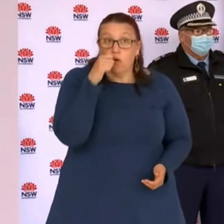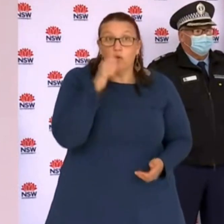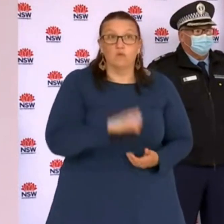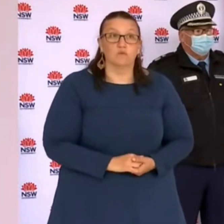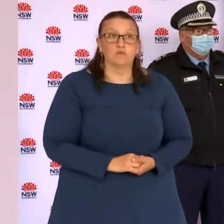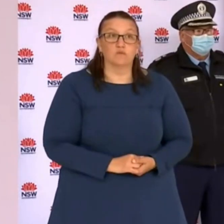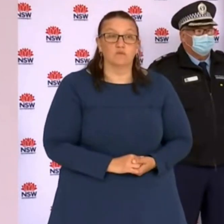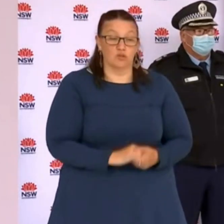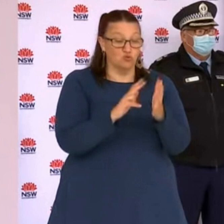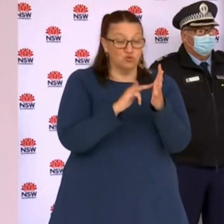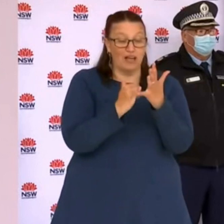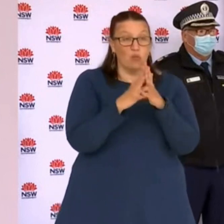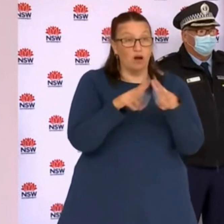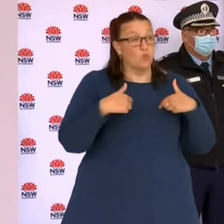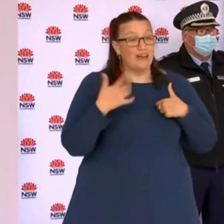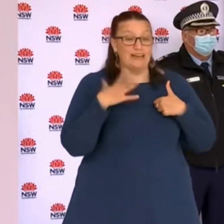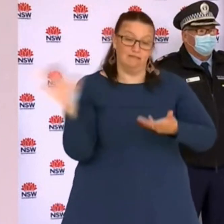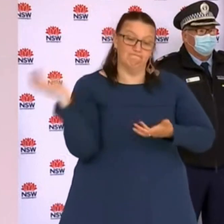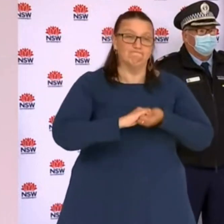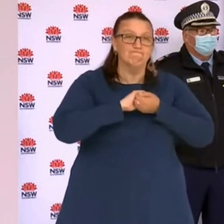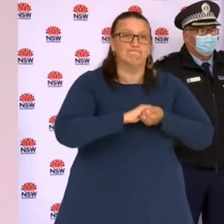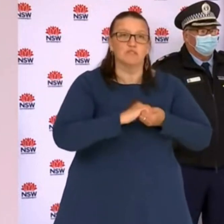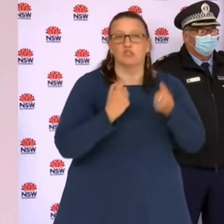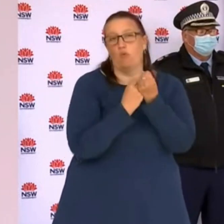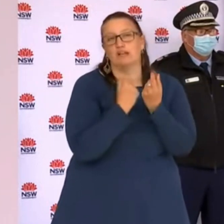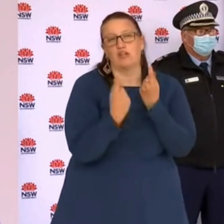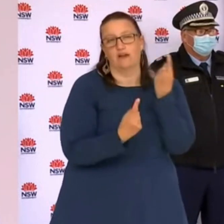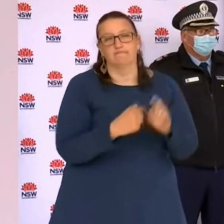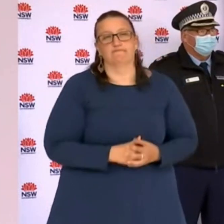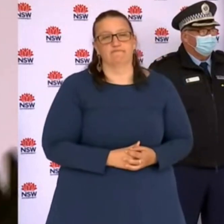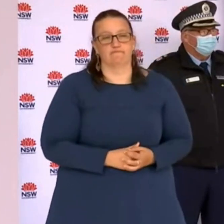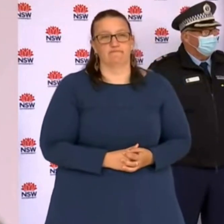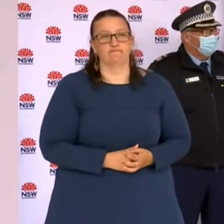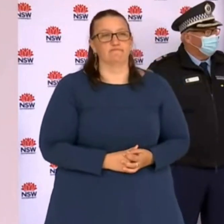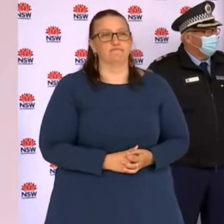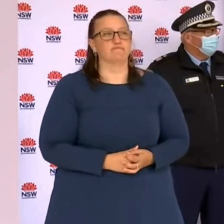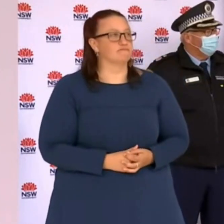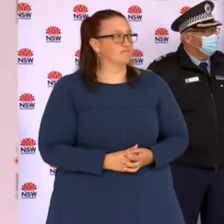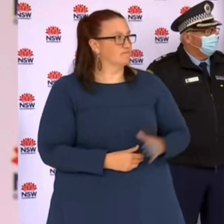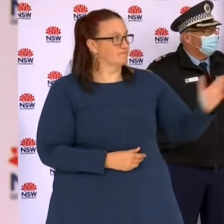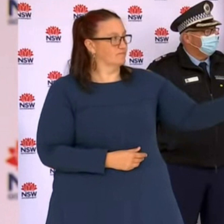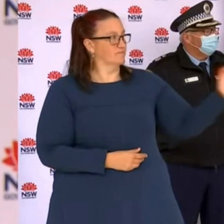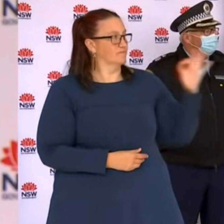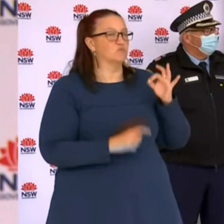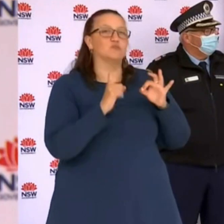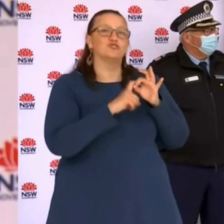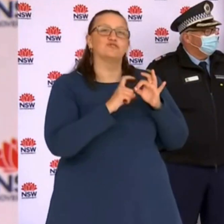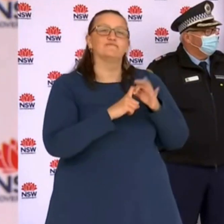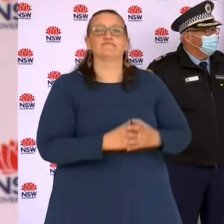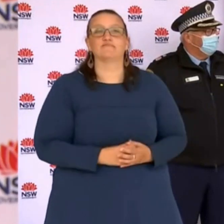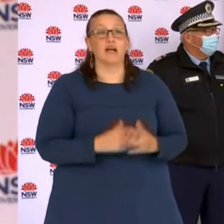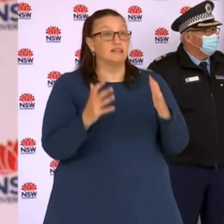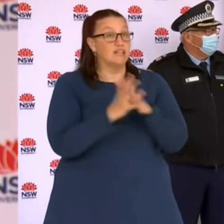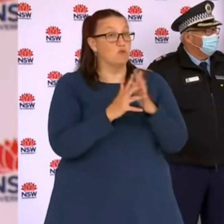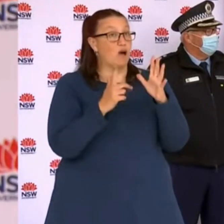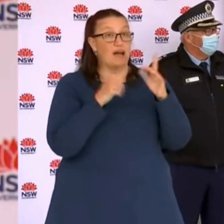make sure we all stick together and we all do the right thing. Given your comments, Premier, given your comments. Mark McGowan has said that if the state does